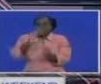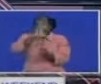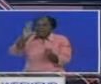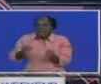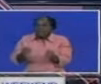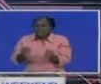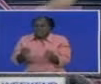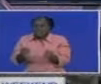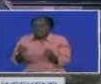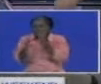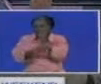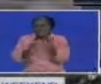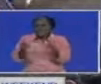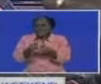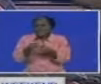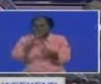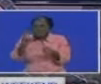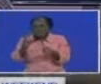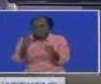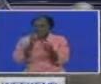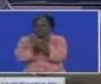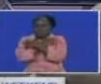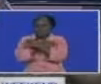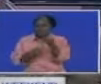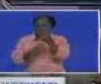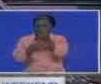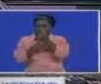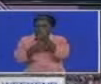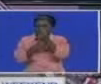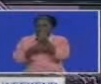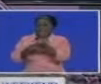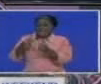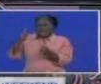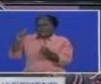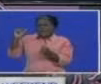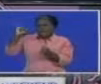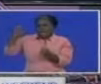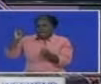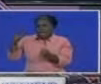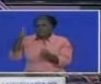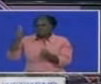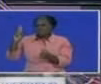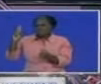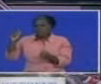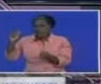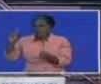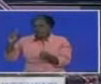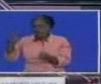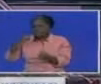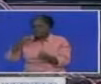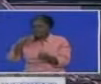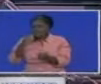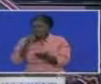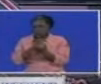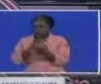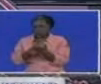friends who are willing to support us. Two, Kajwang said a very true statement, that if you want to know through policy of a country,